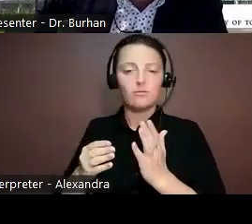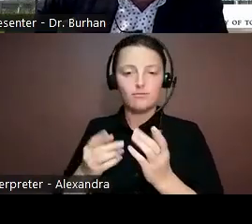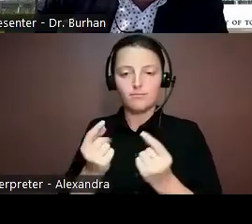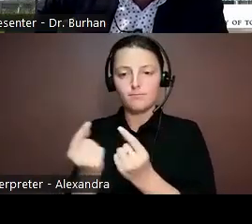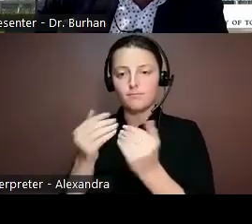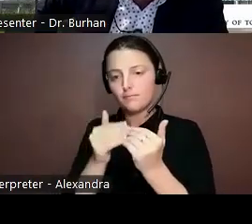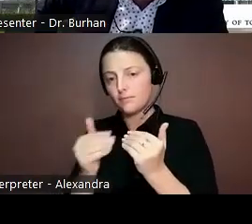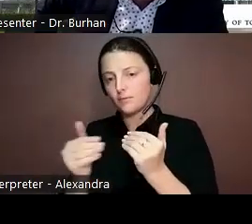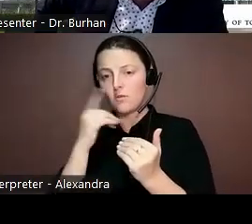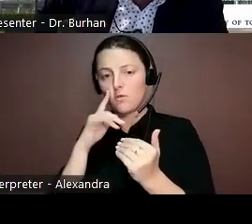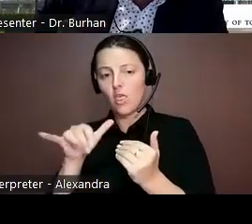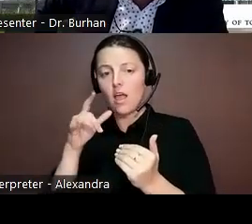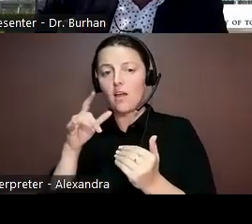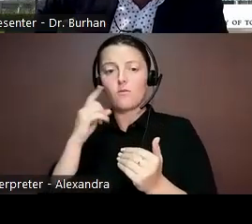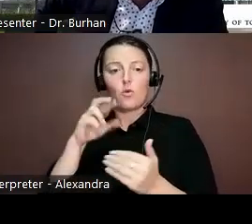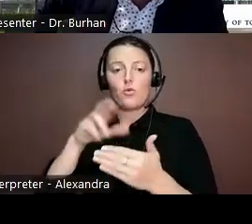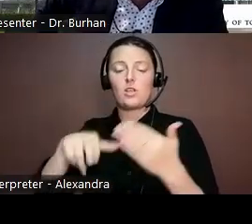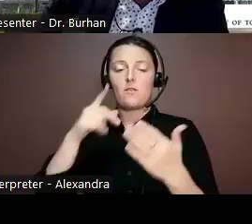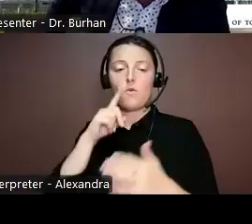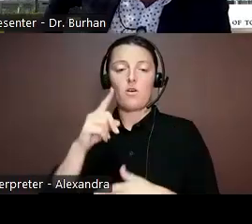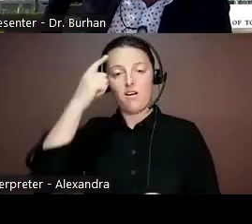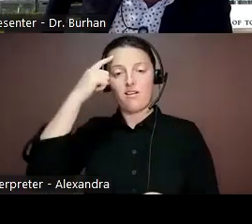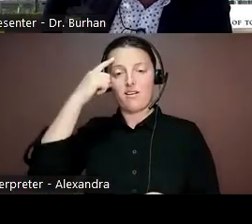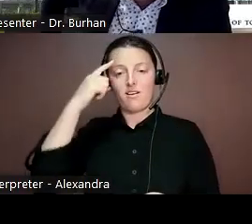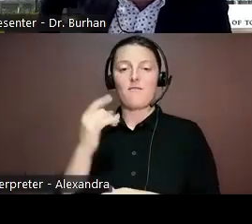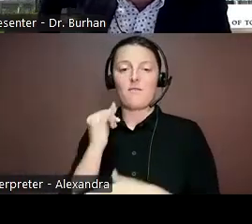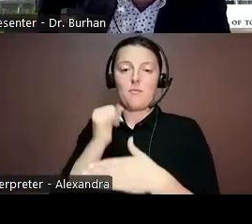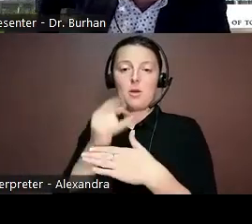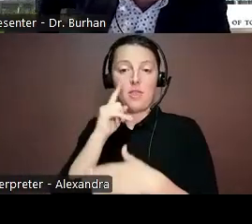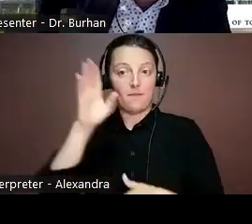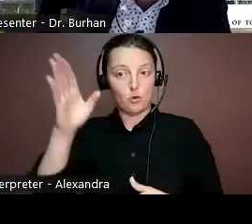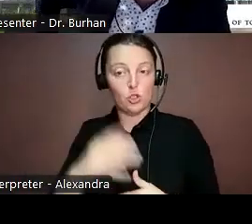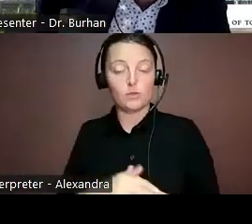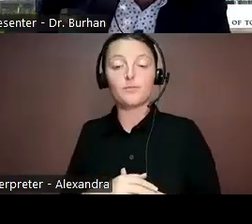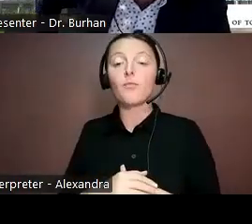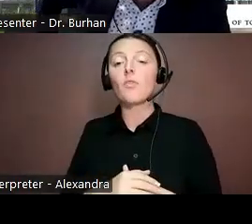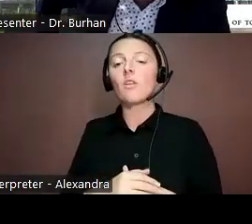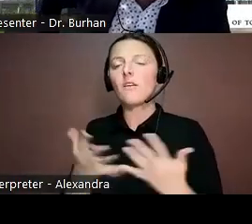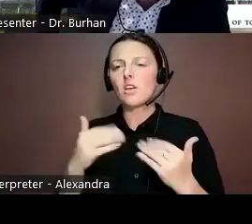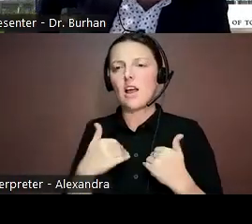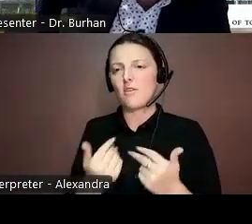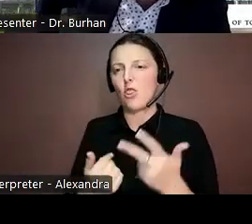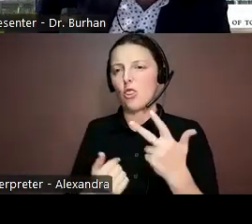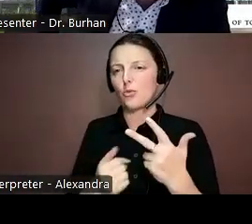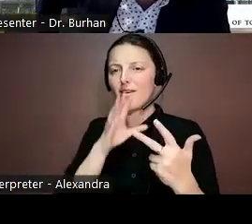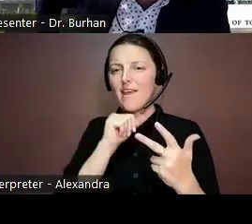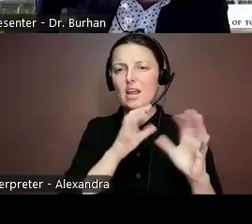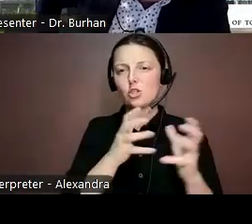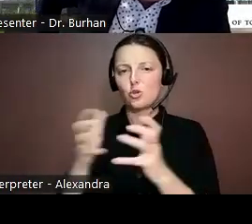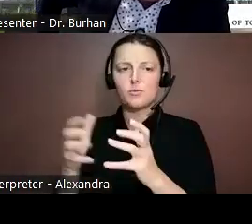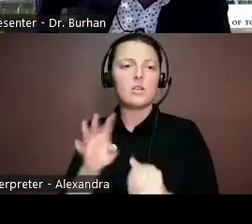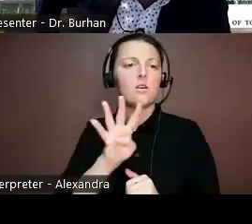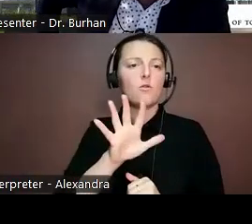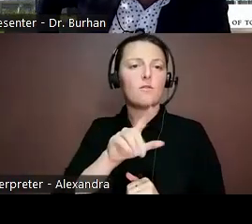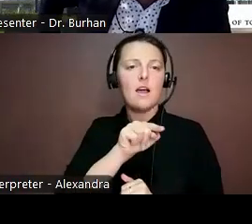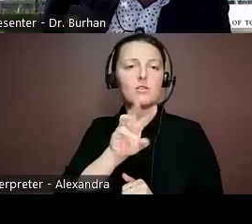future. So there's three age groups: 45 to 54, 55 to 65, and so